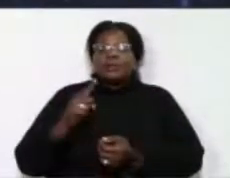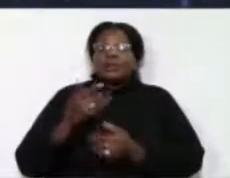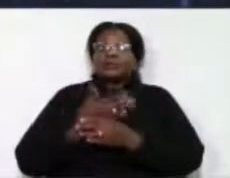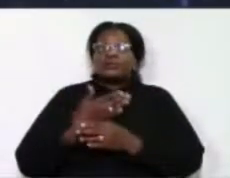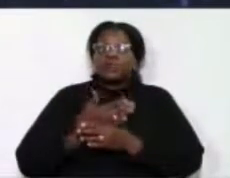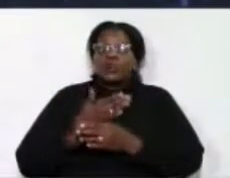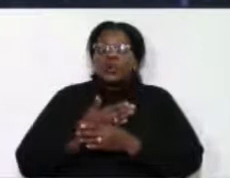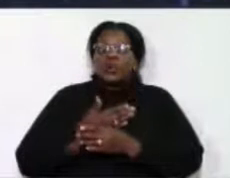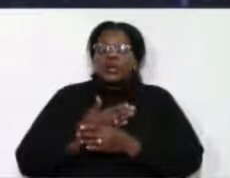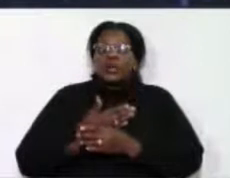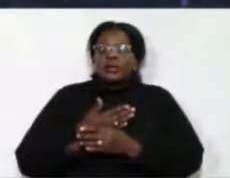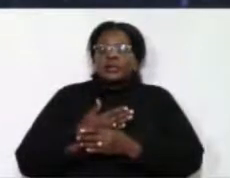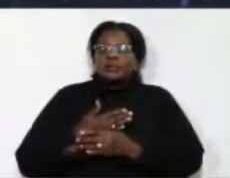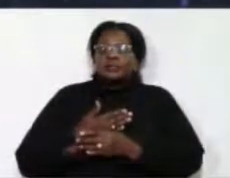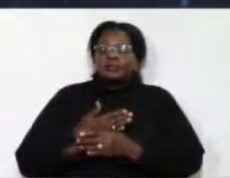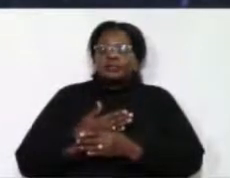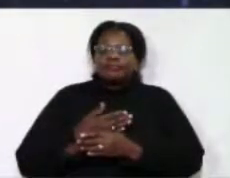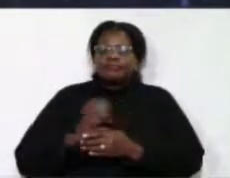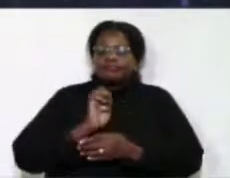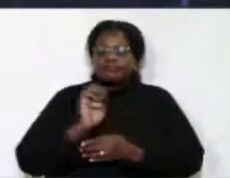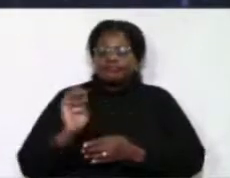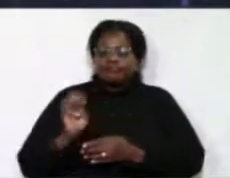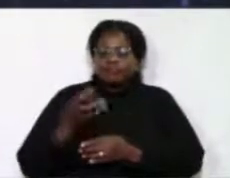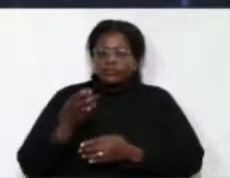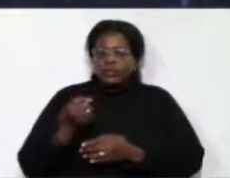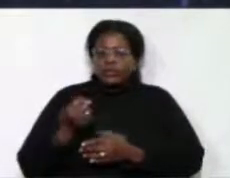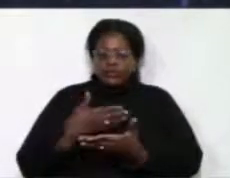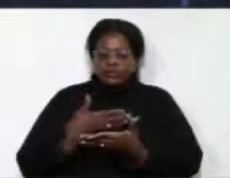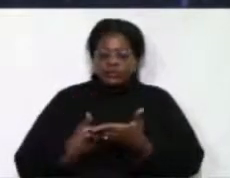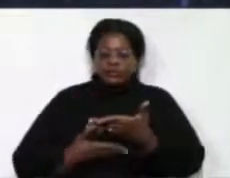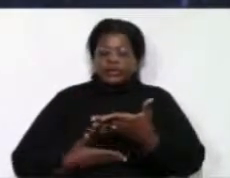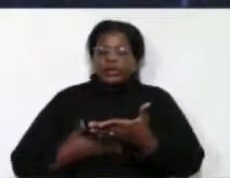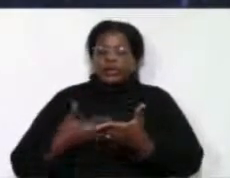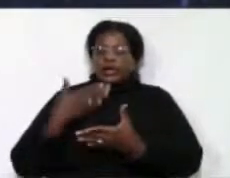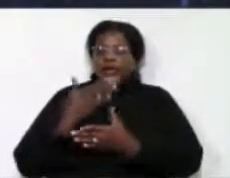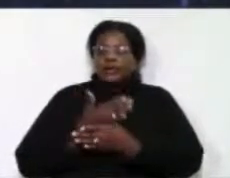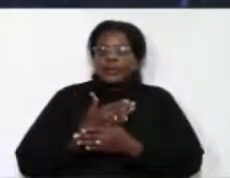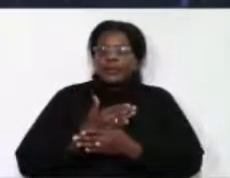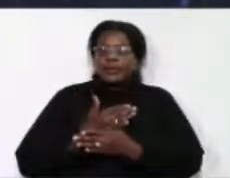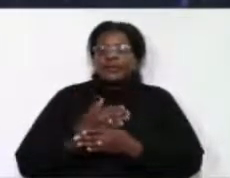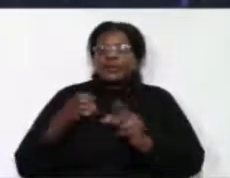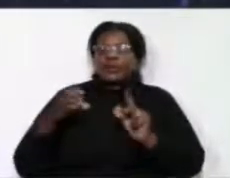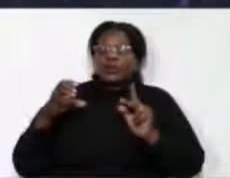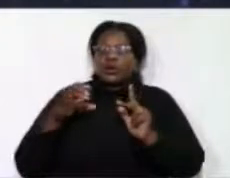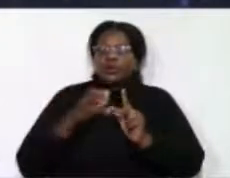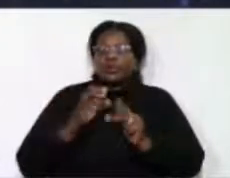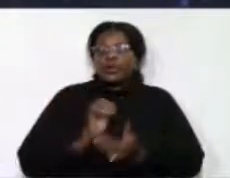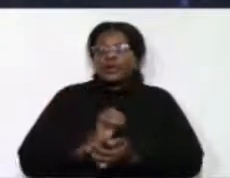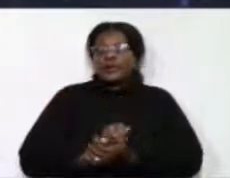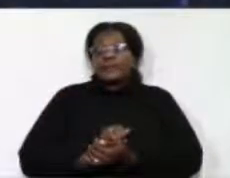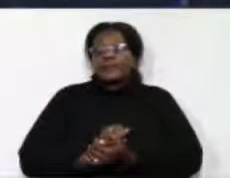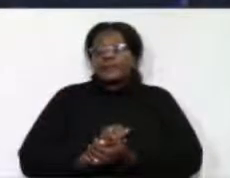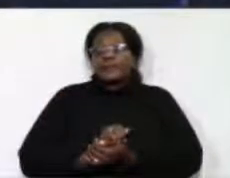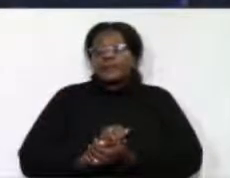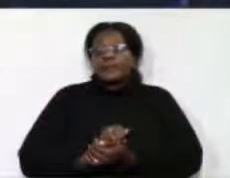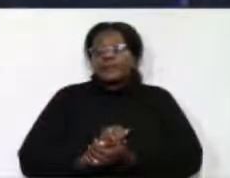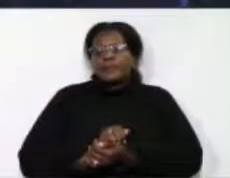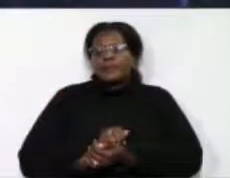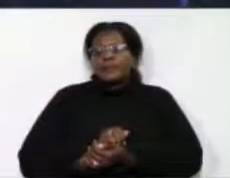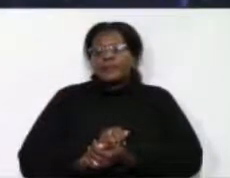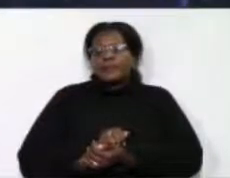You're expected to do something, and you are basically an employee of the company. Don't forget the company's like a third entity. There's you and